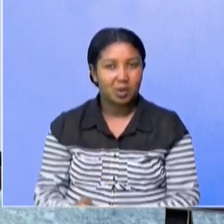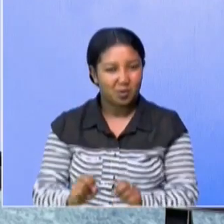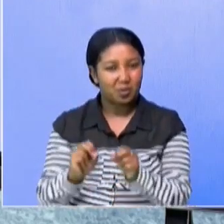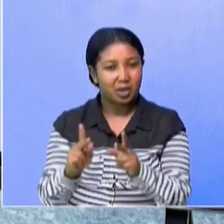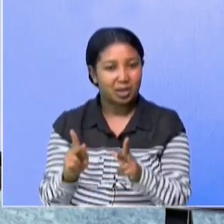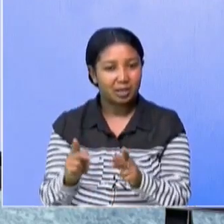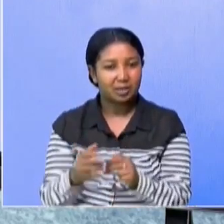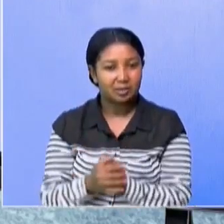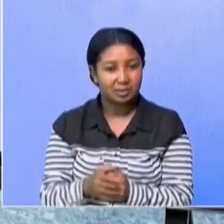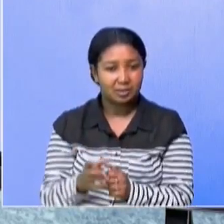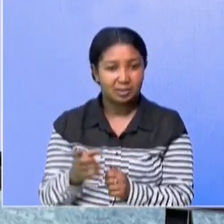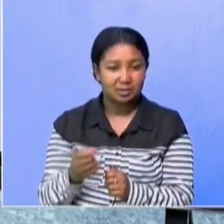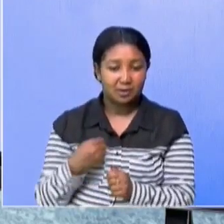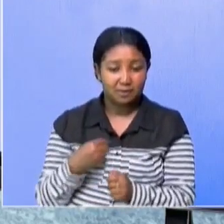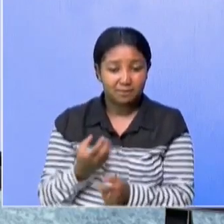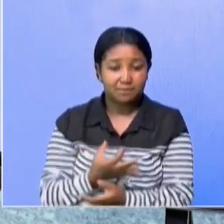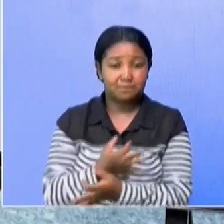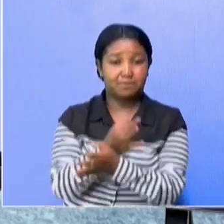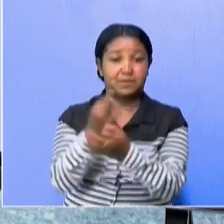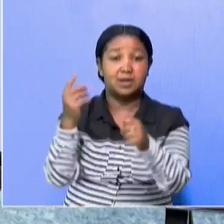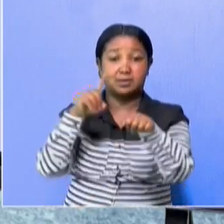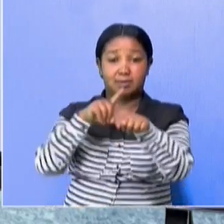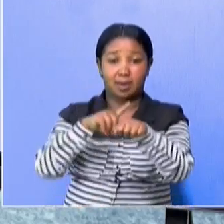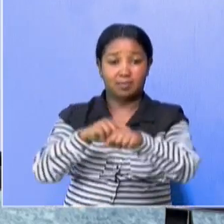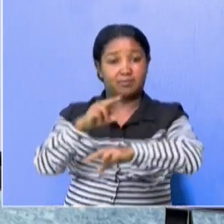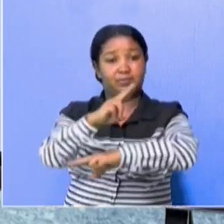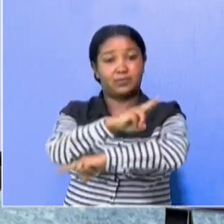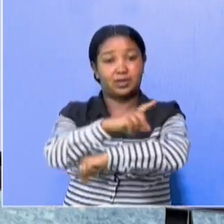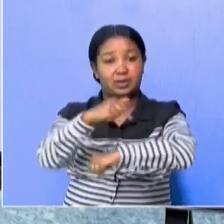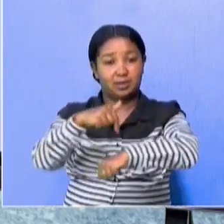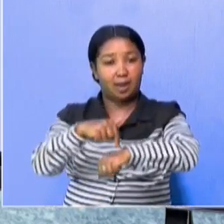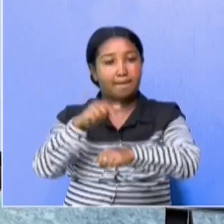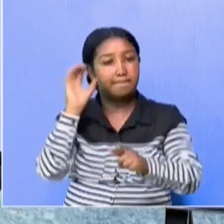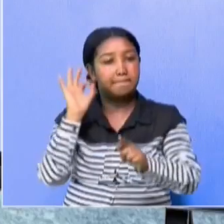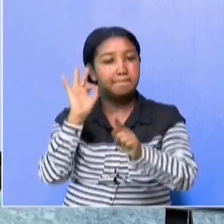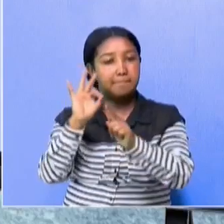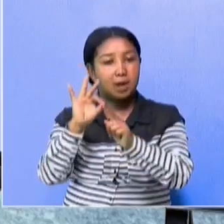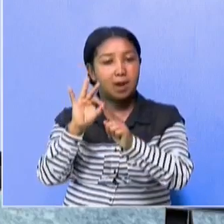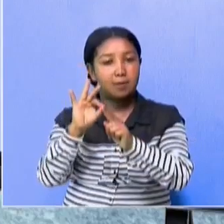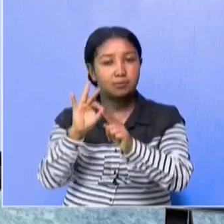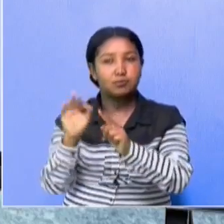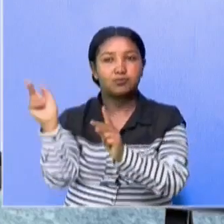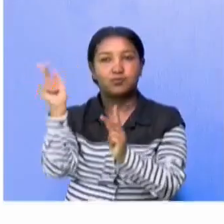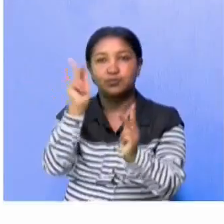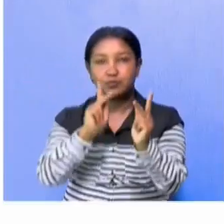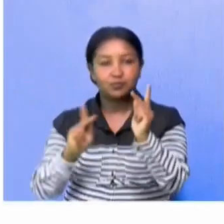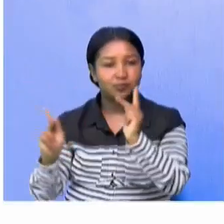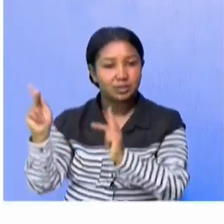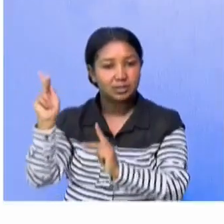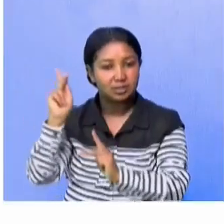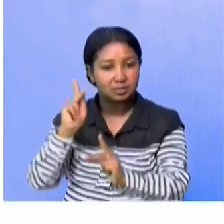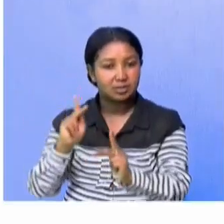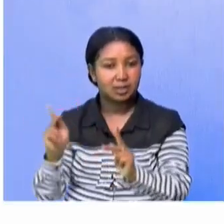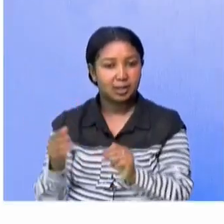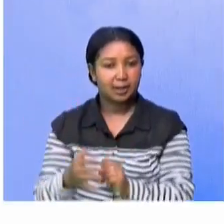Okay, in our free time, vacation time, we are planning to visit